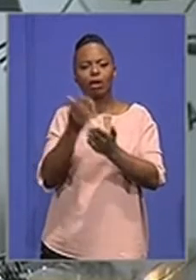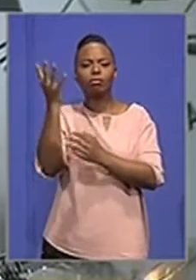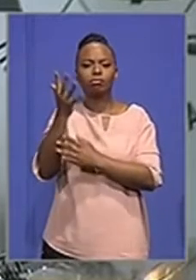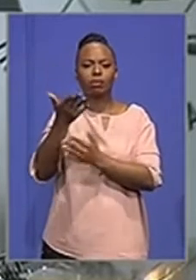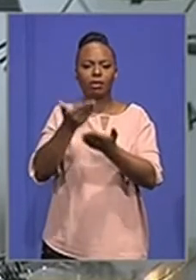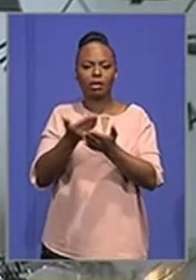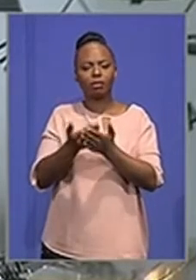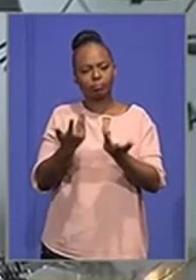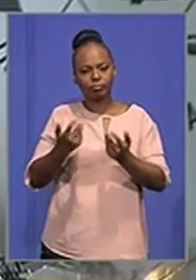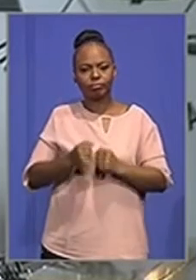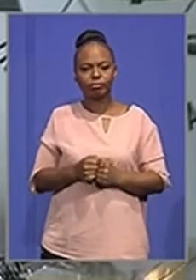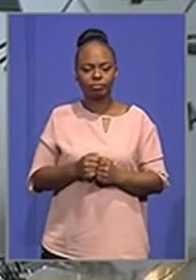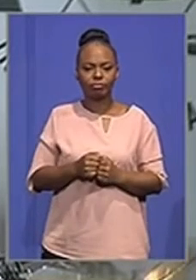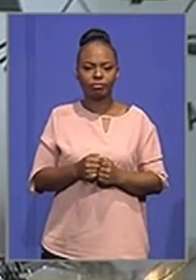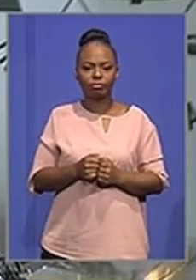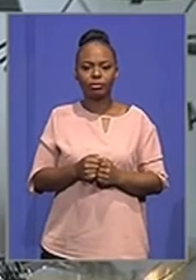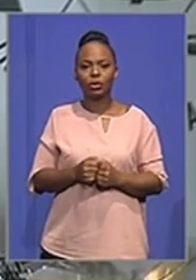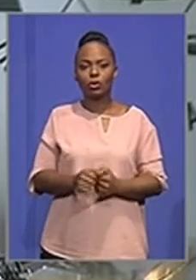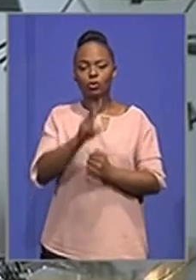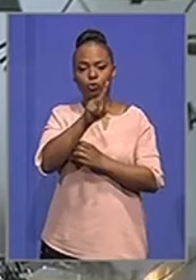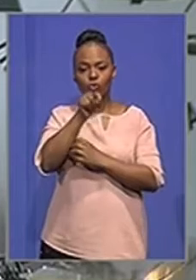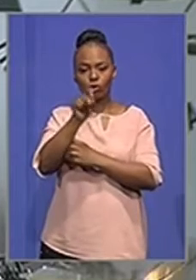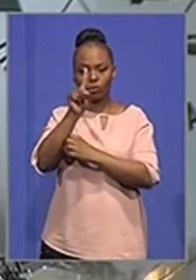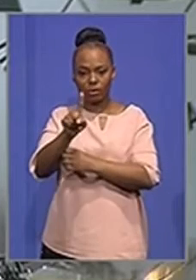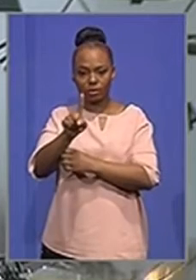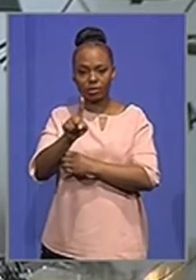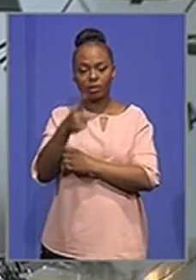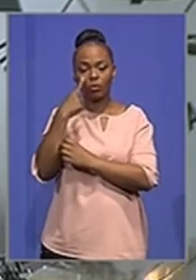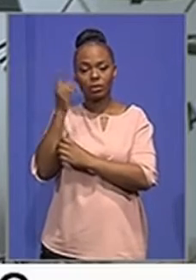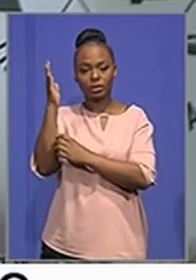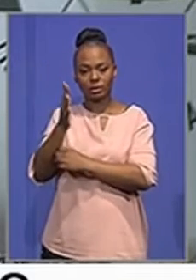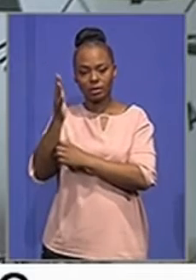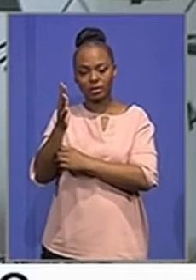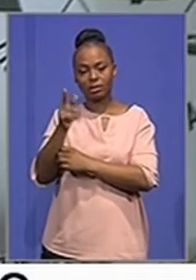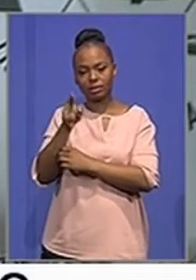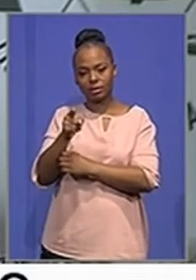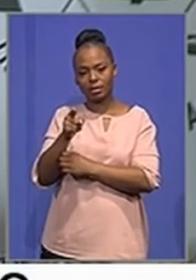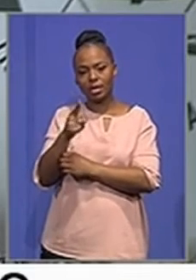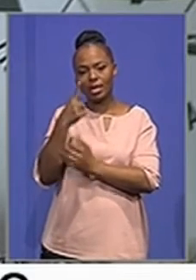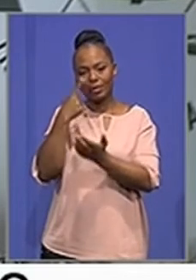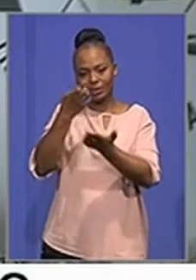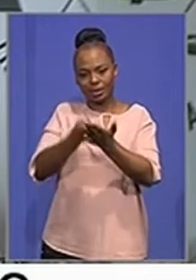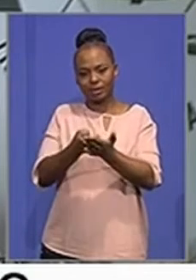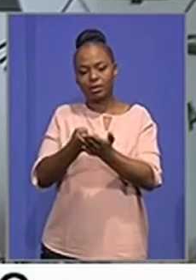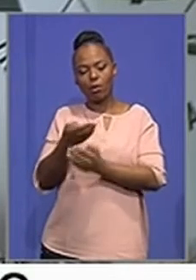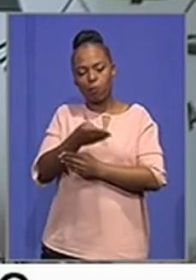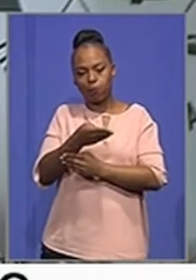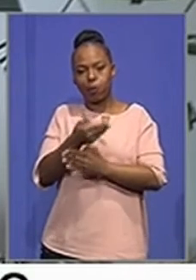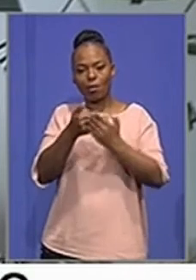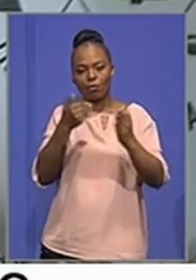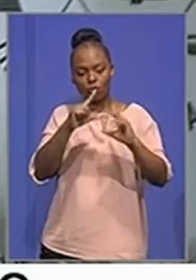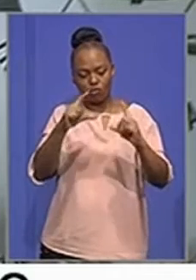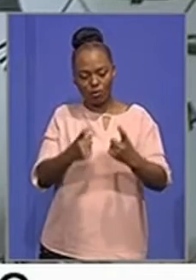Is 2.1. The witness is to be referred to during her evidence before the commission and after